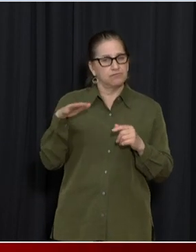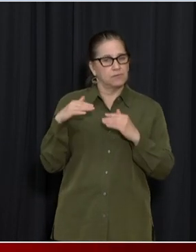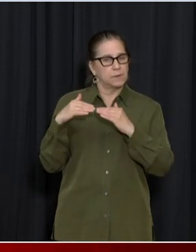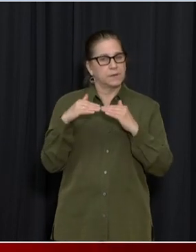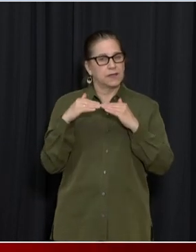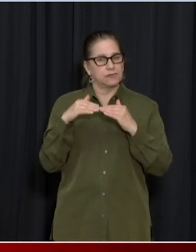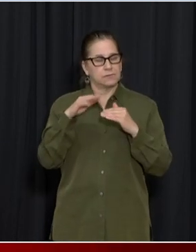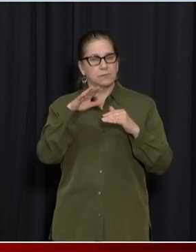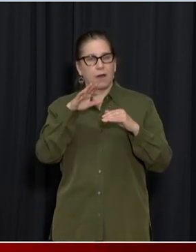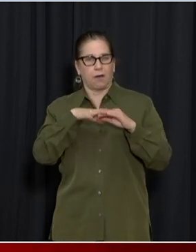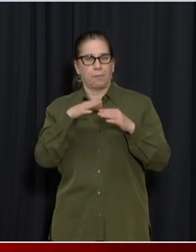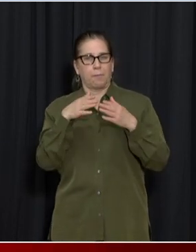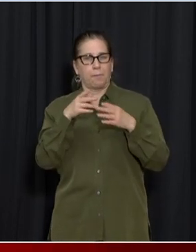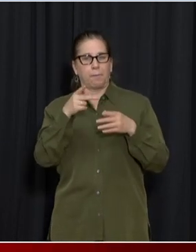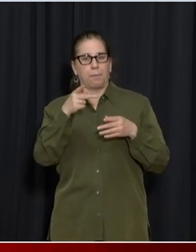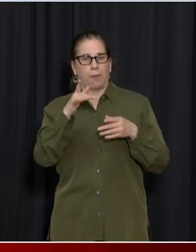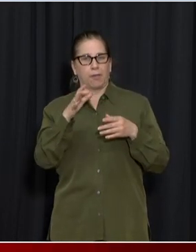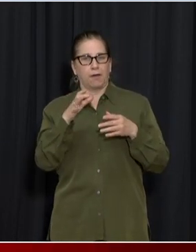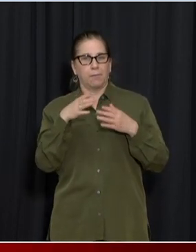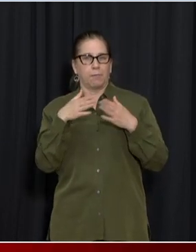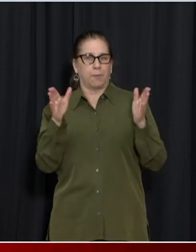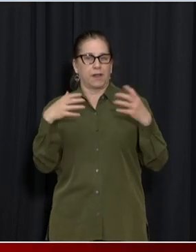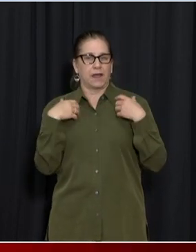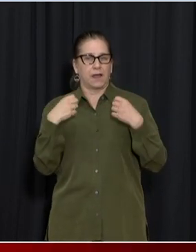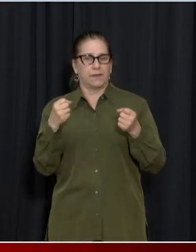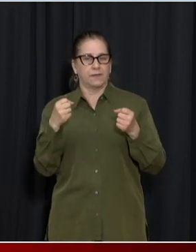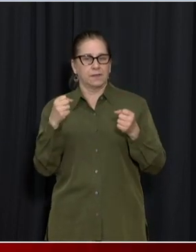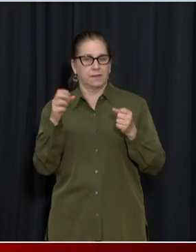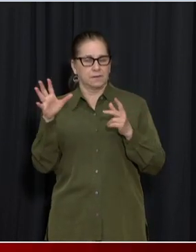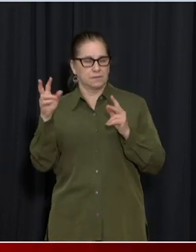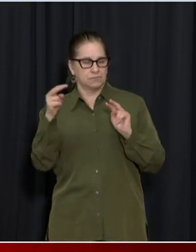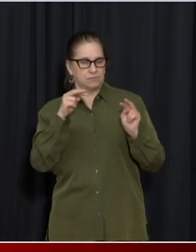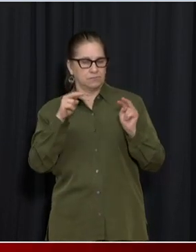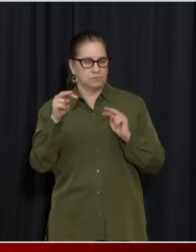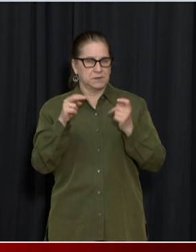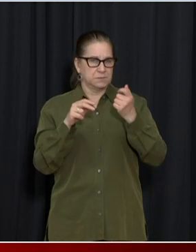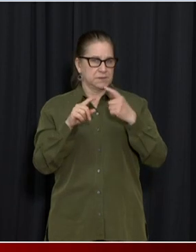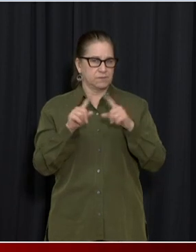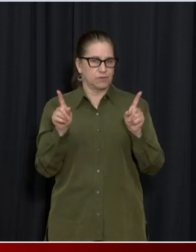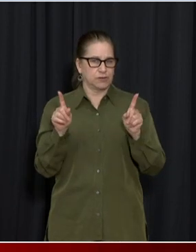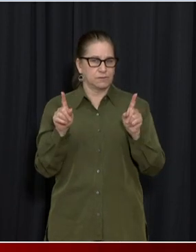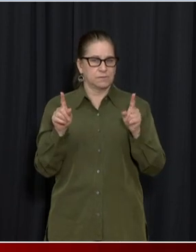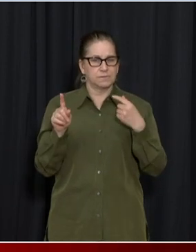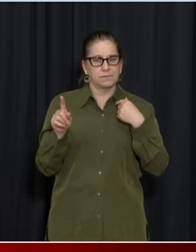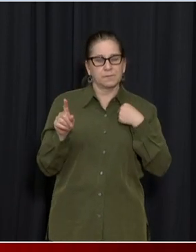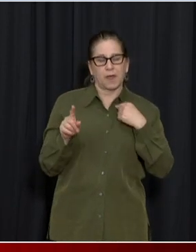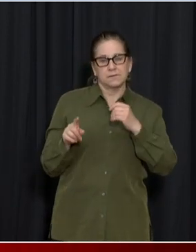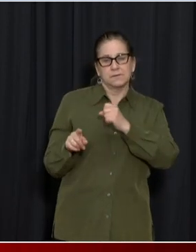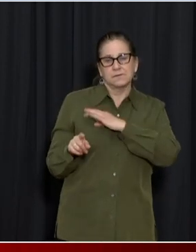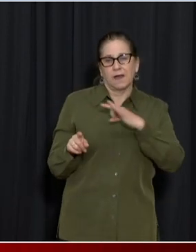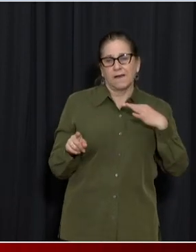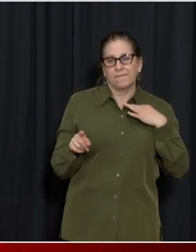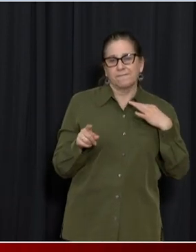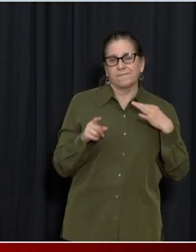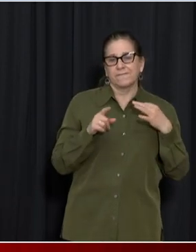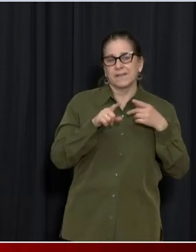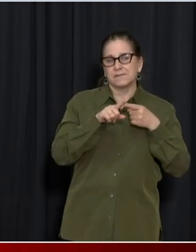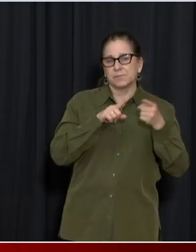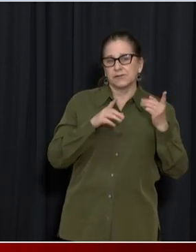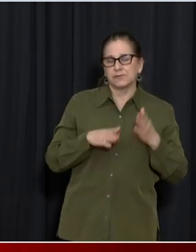country look at on a regular and daily basis with our staff epidemiologists, our state epidemiologists